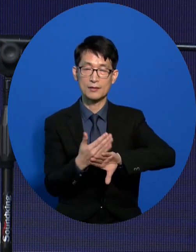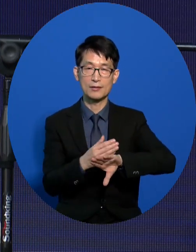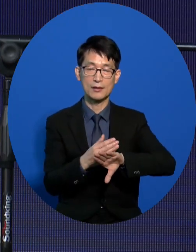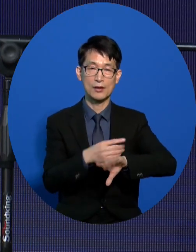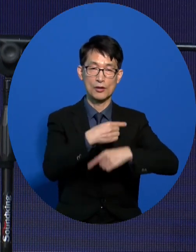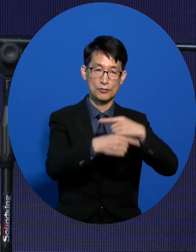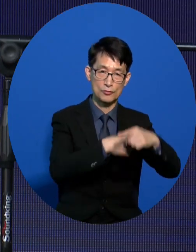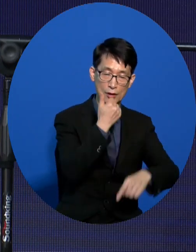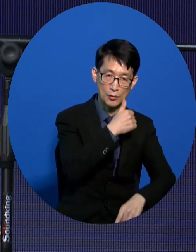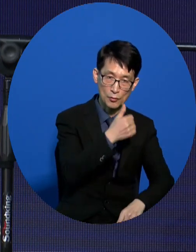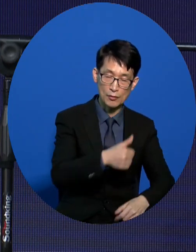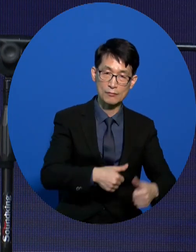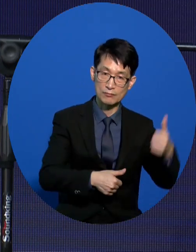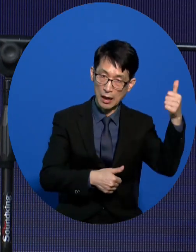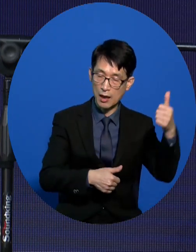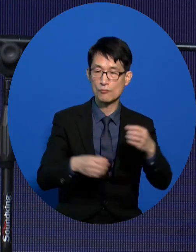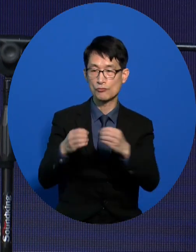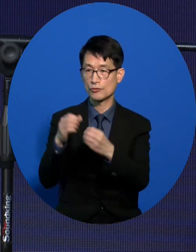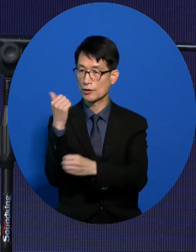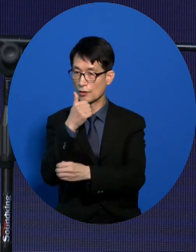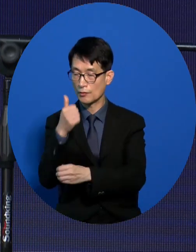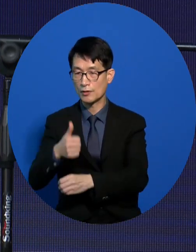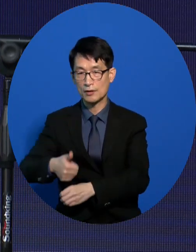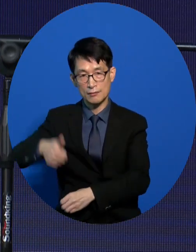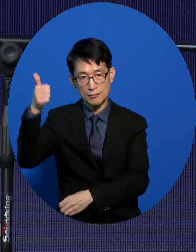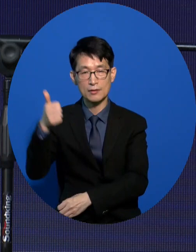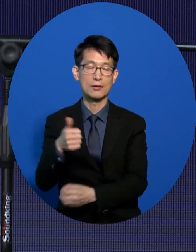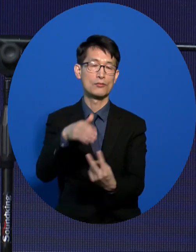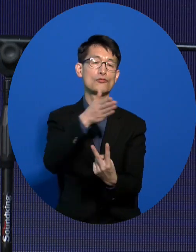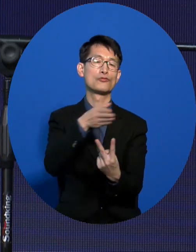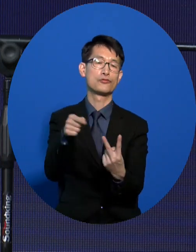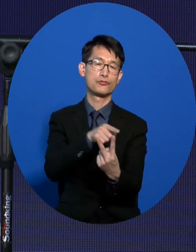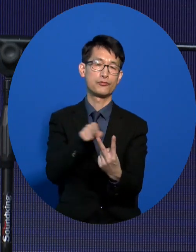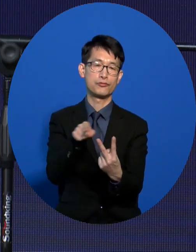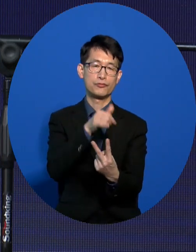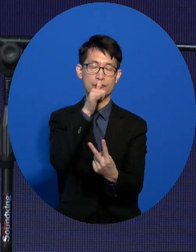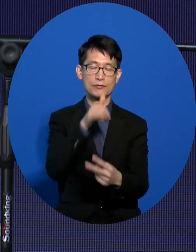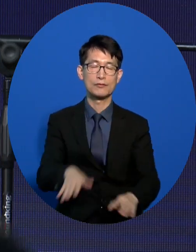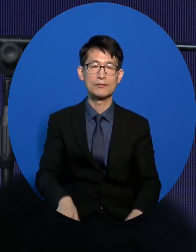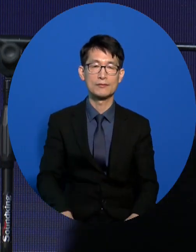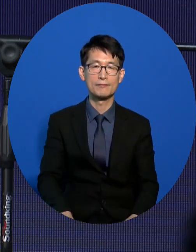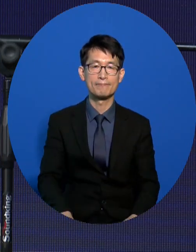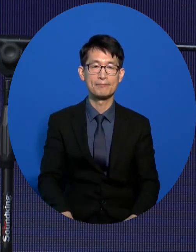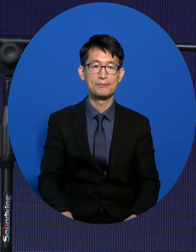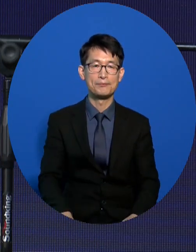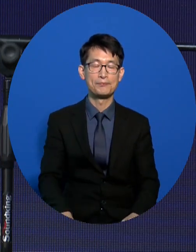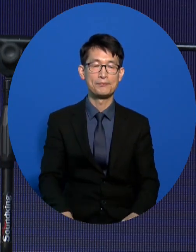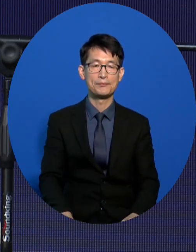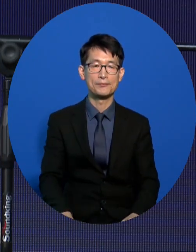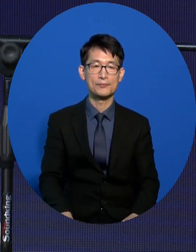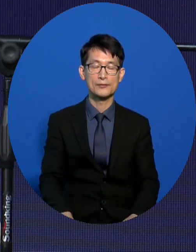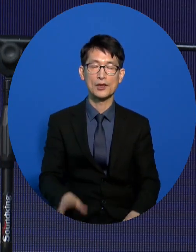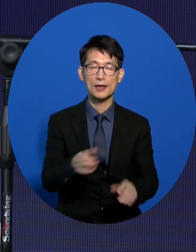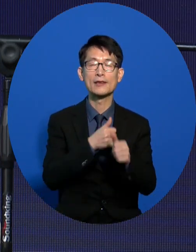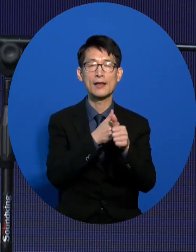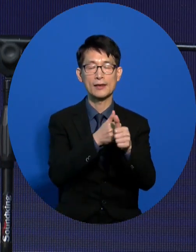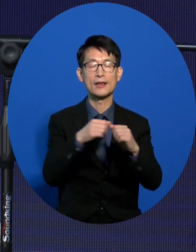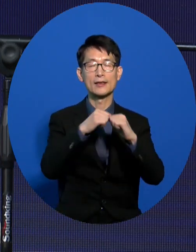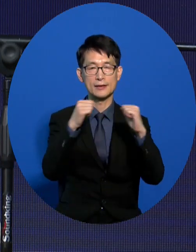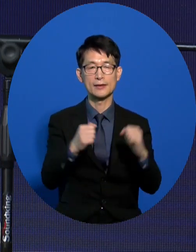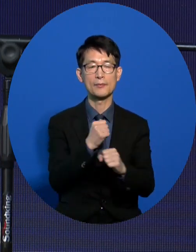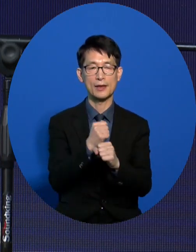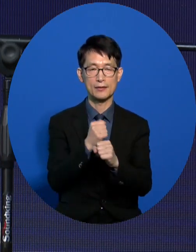translation service, and they would know how to use the SMS and text services, so they would prefer that. And you gave us some